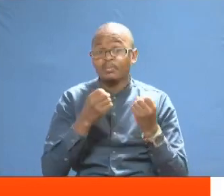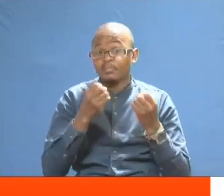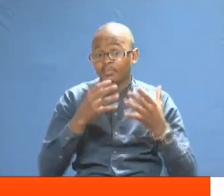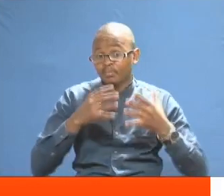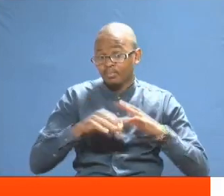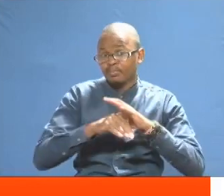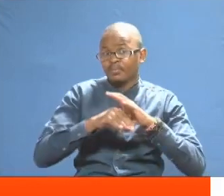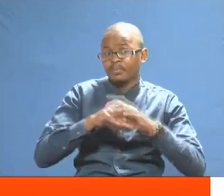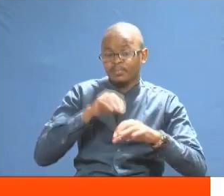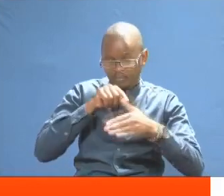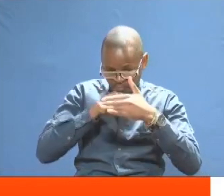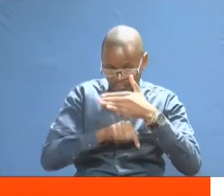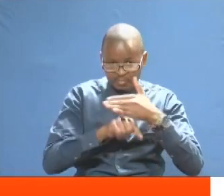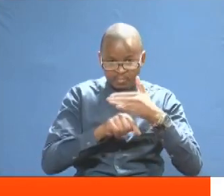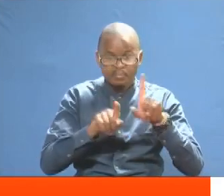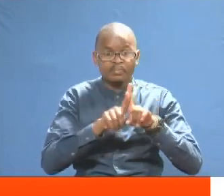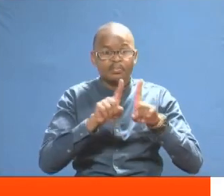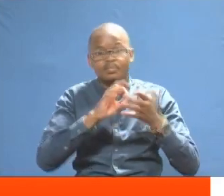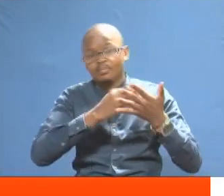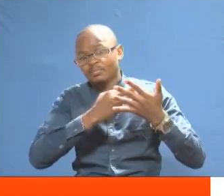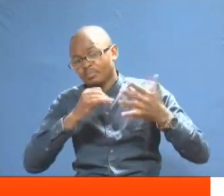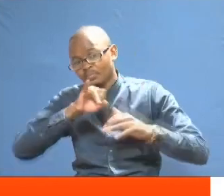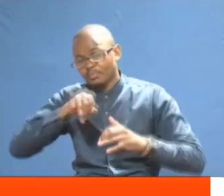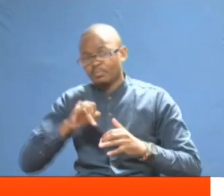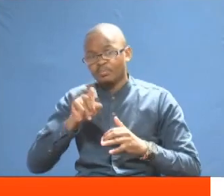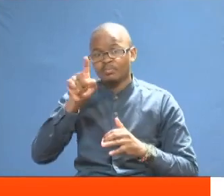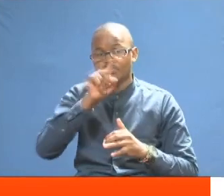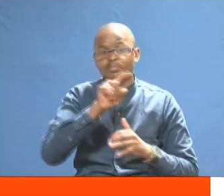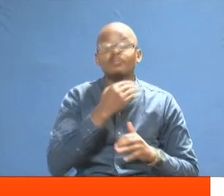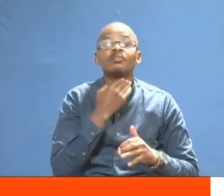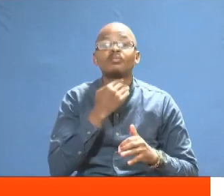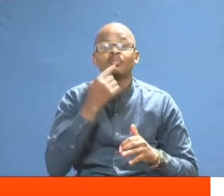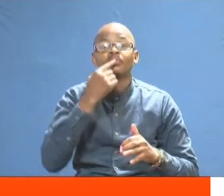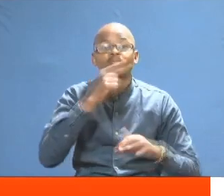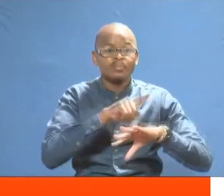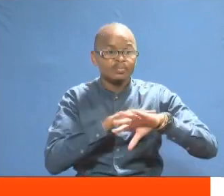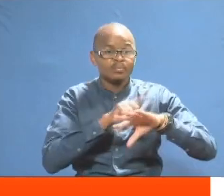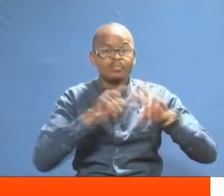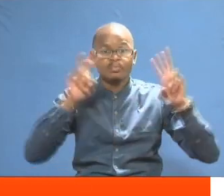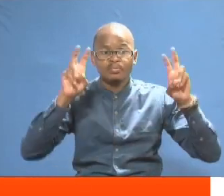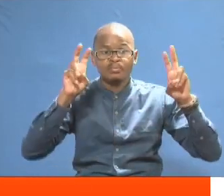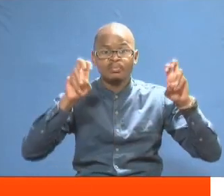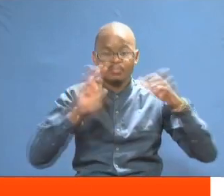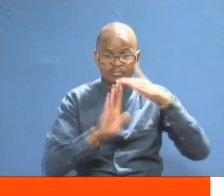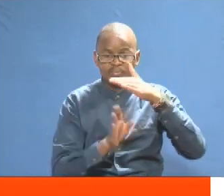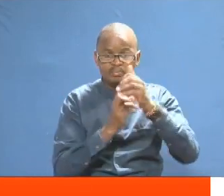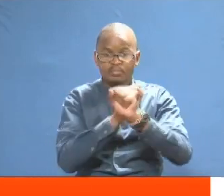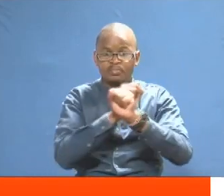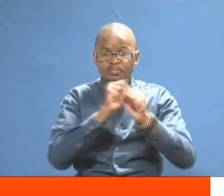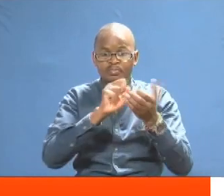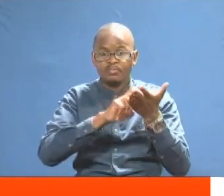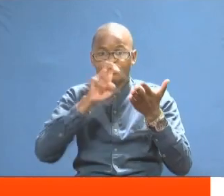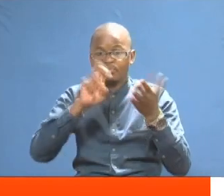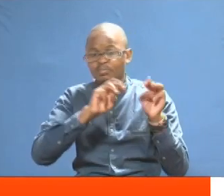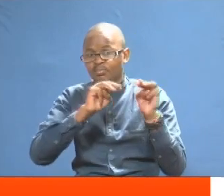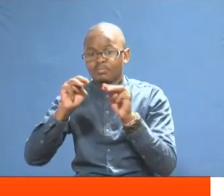people outside than inside, and they will just collapse that Jubilee. And therefore, I want to say that the issue of the Deputy President resigning or